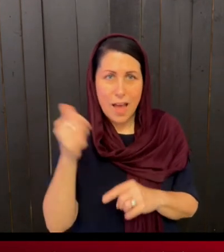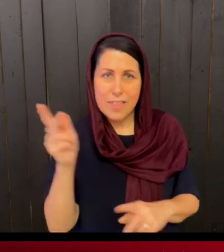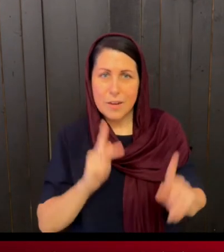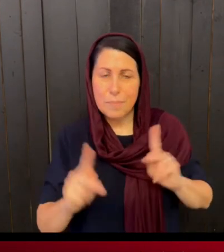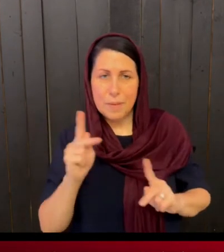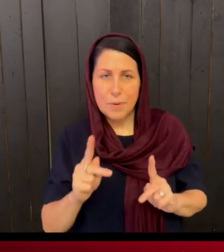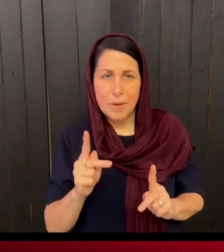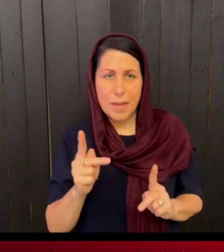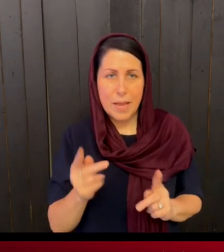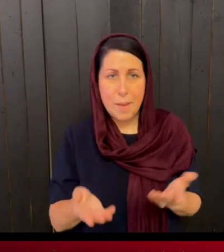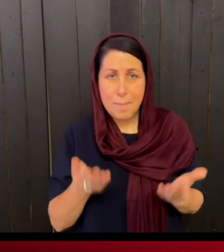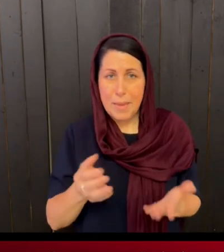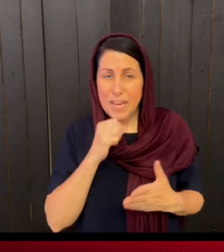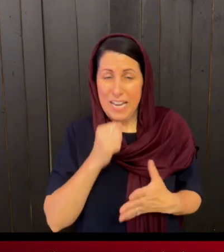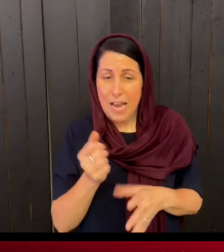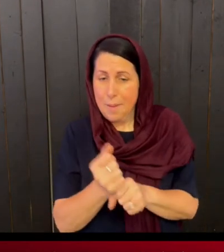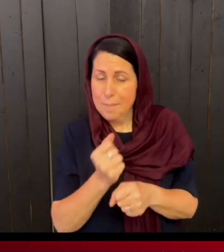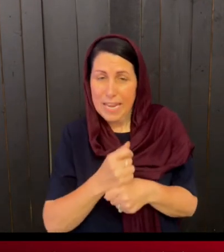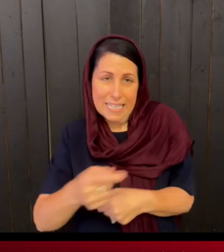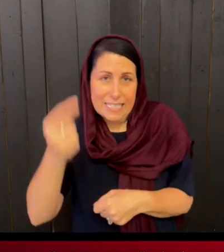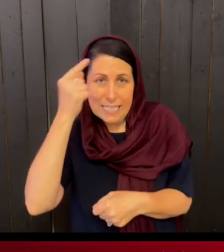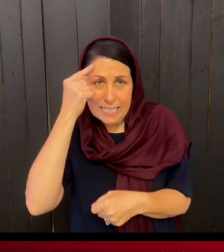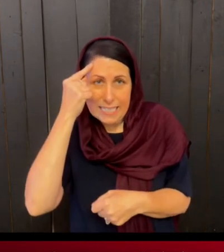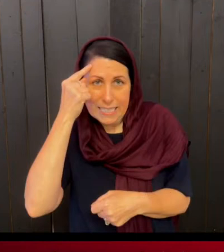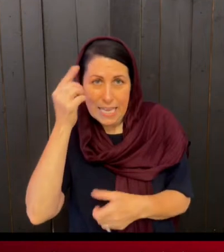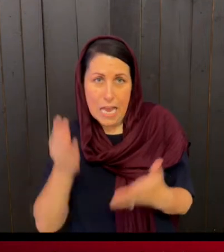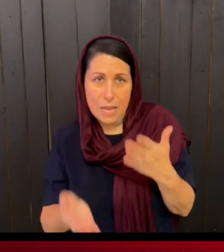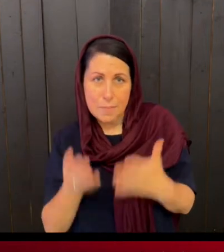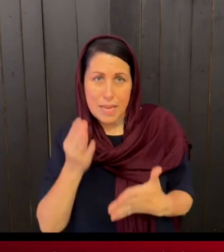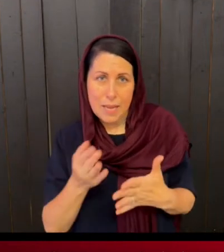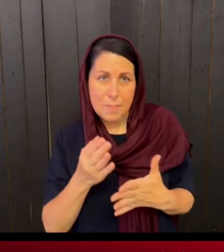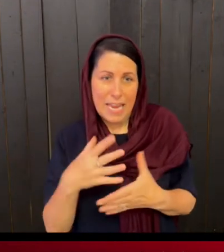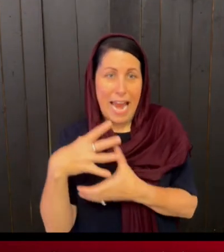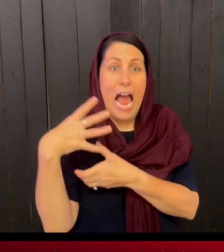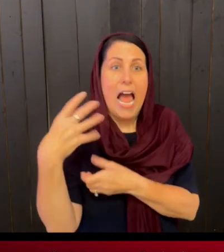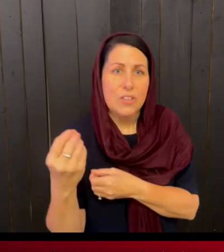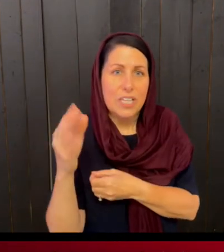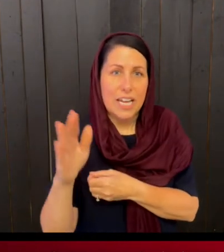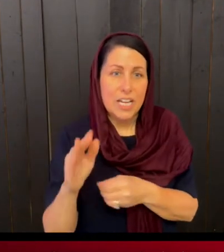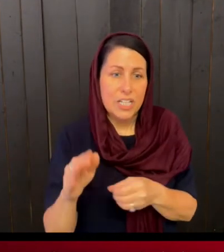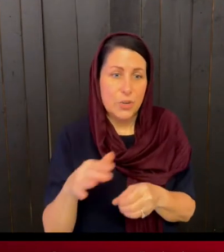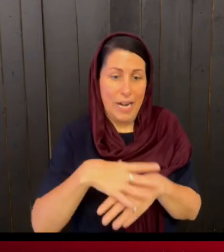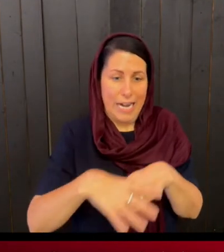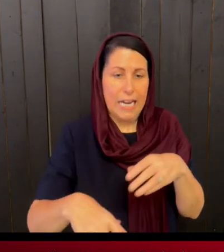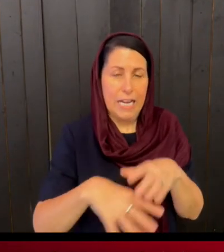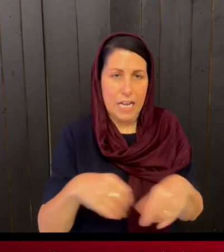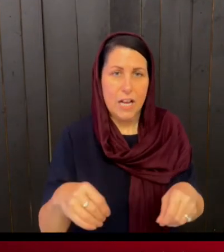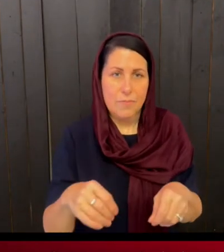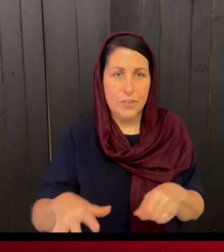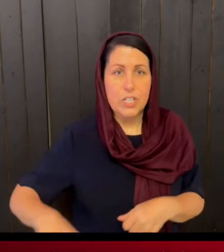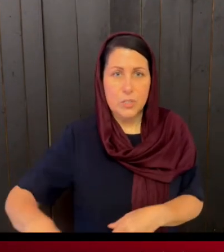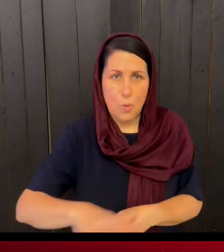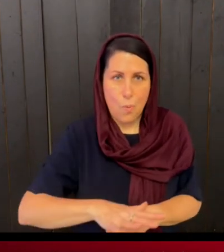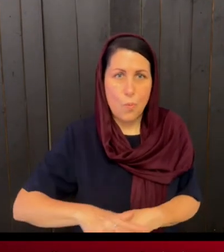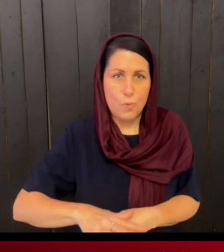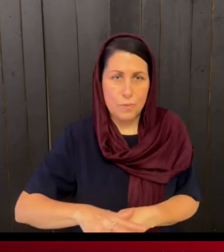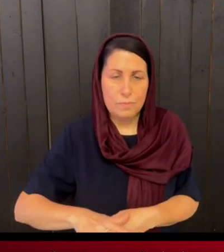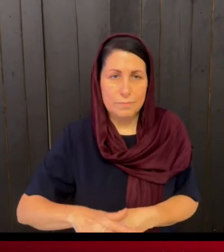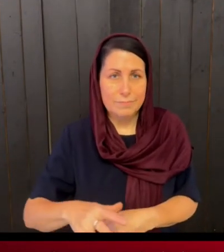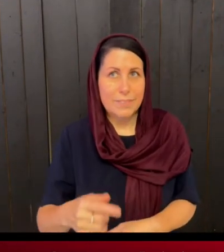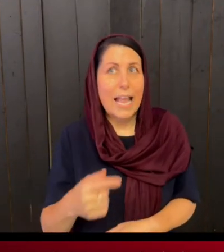any sense. And they may be way outside your comfort zone. I know I can relate to that.